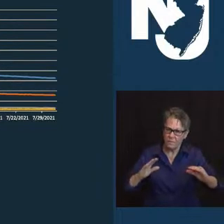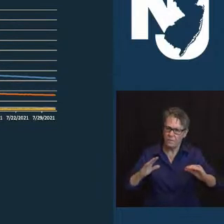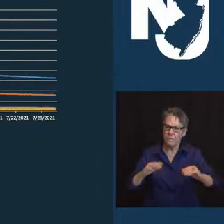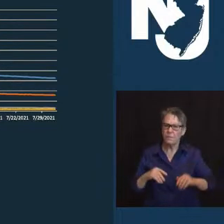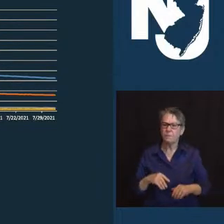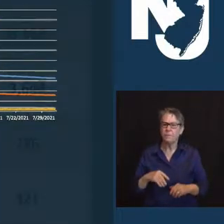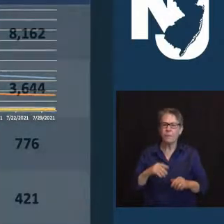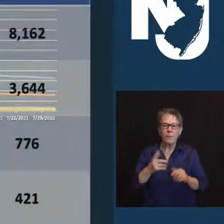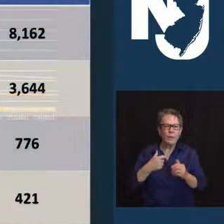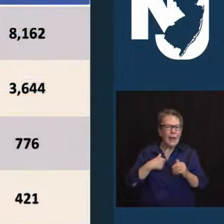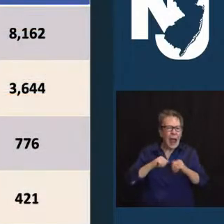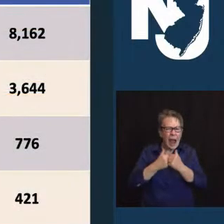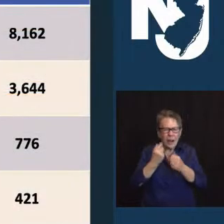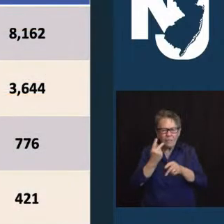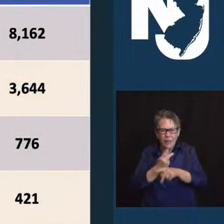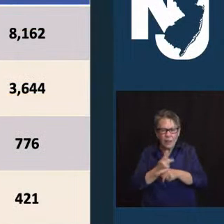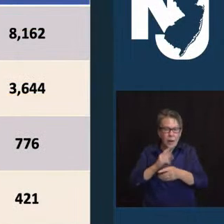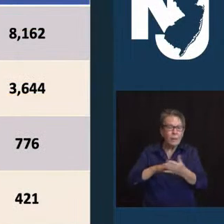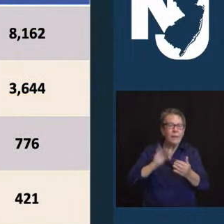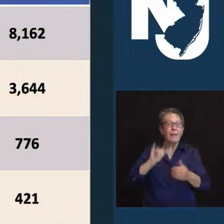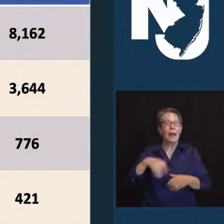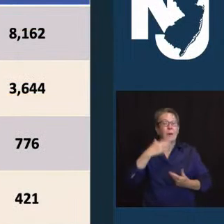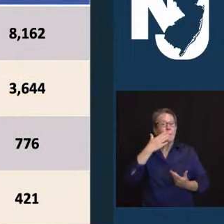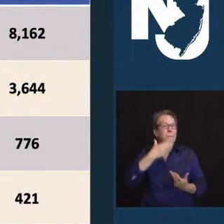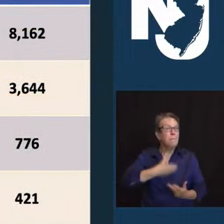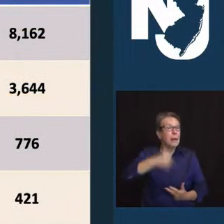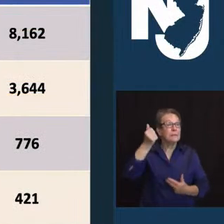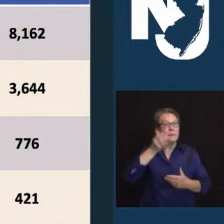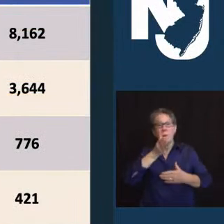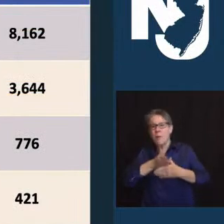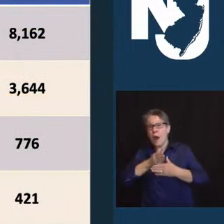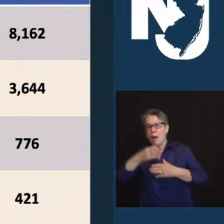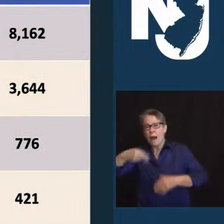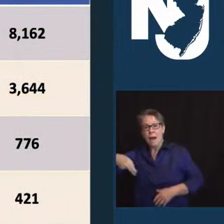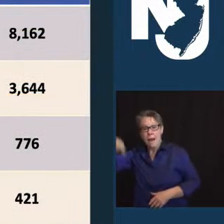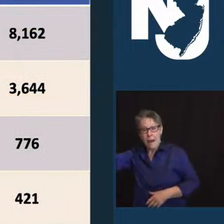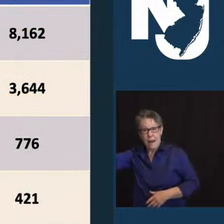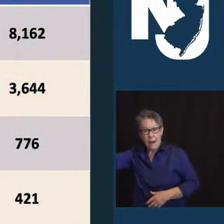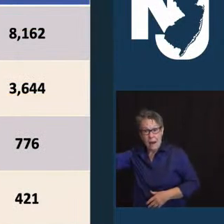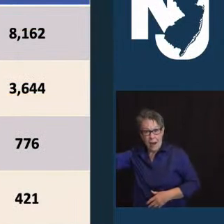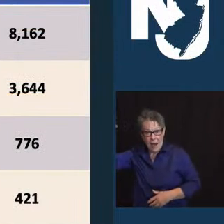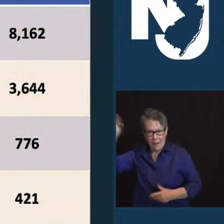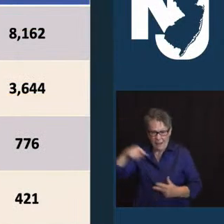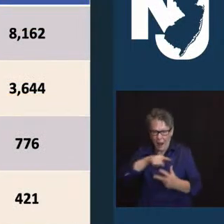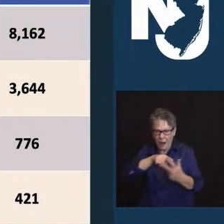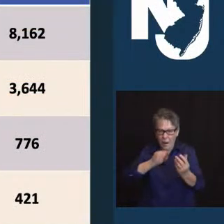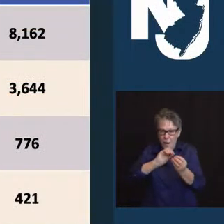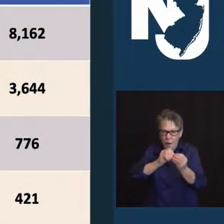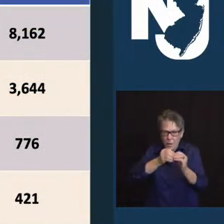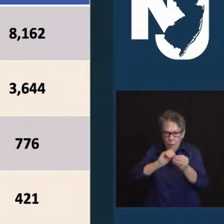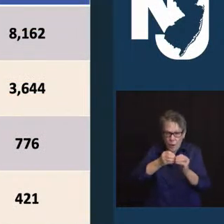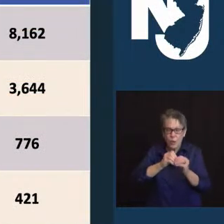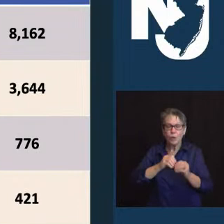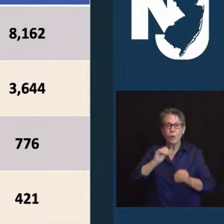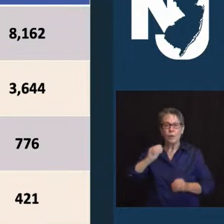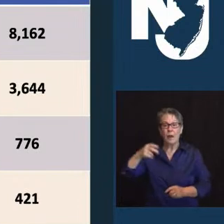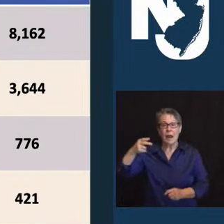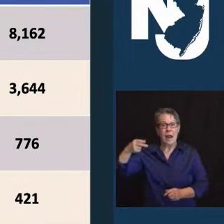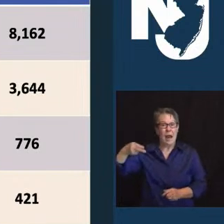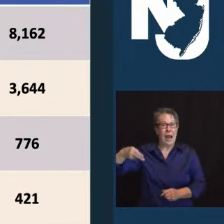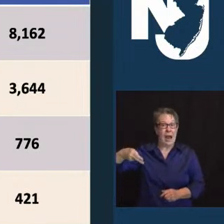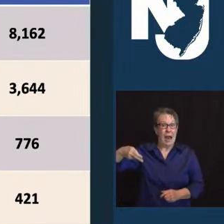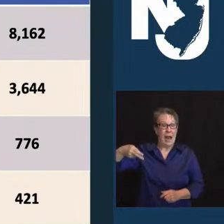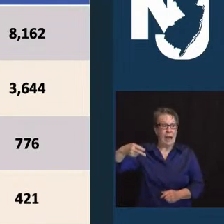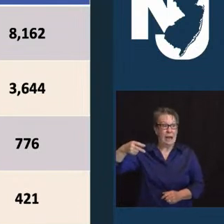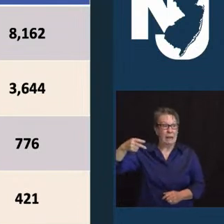And here you can see what that looks like. Under the best case, the high number of daily reported cases would be